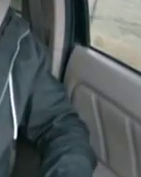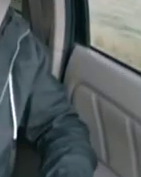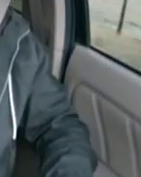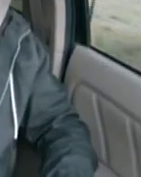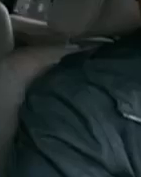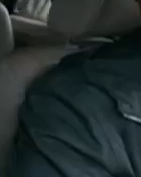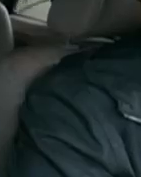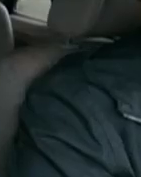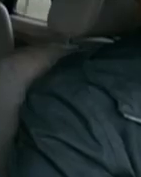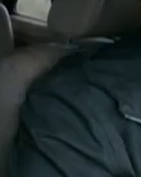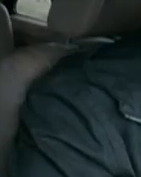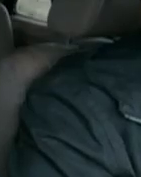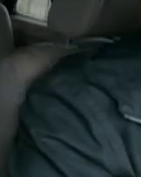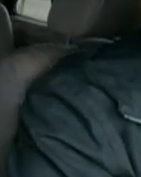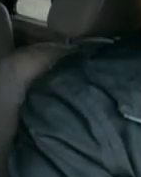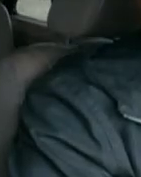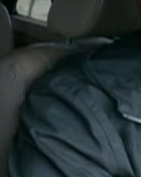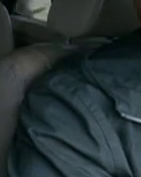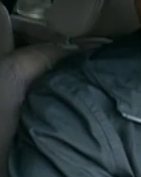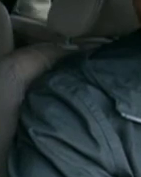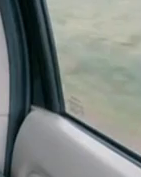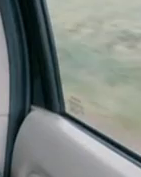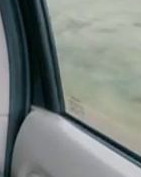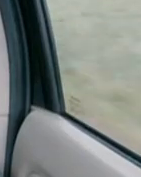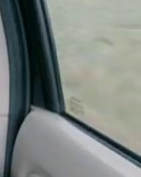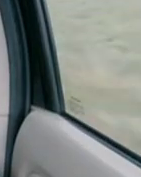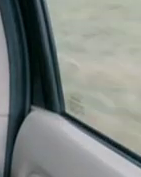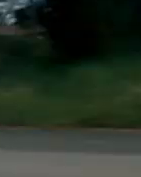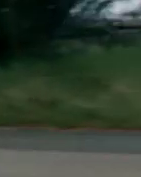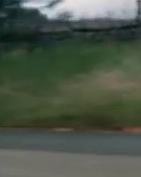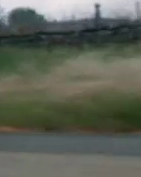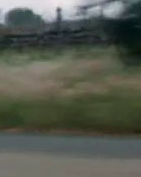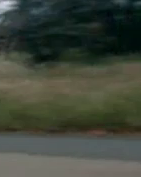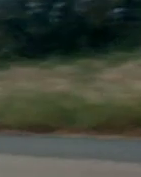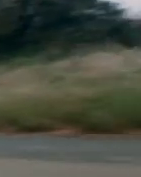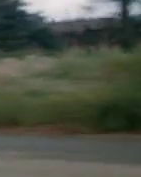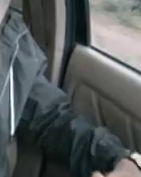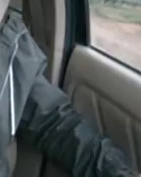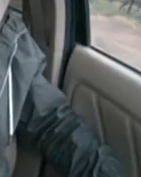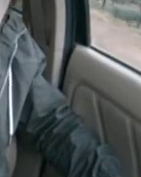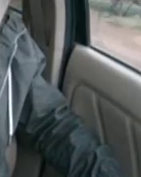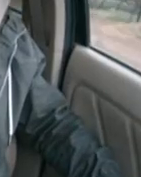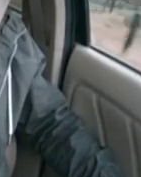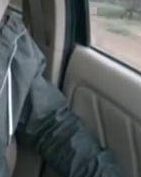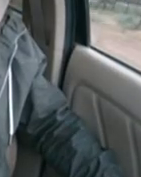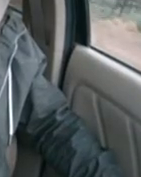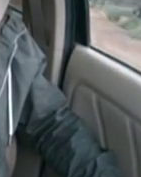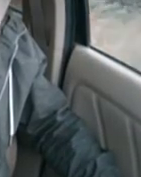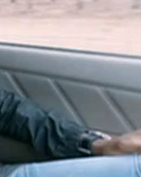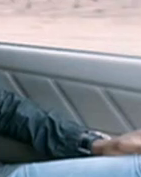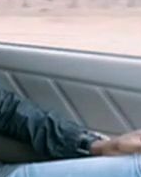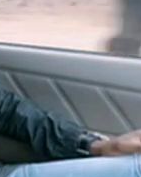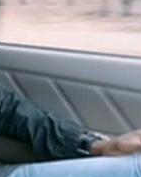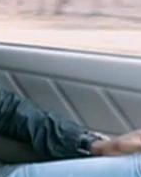nephew referred me because he had just switched and saved. Yeah. How much did you save? Over 900 Rand. What are you doing with your saving every